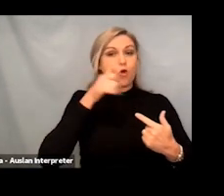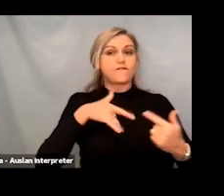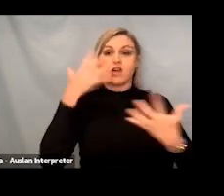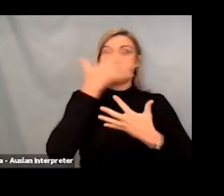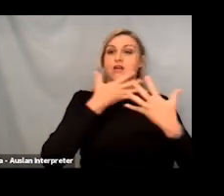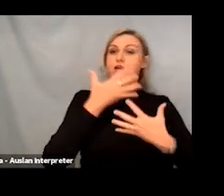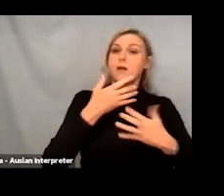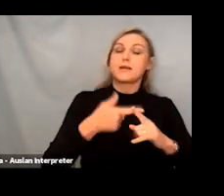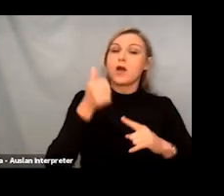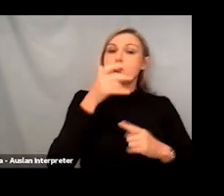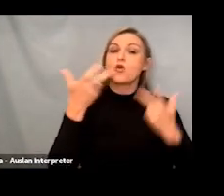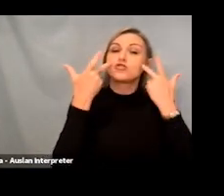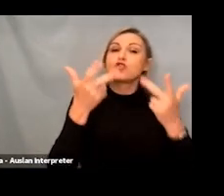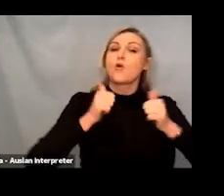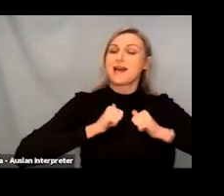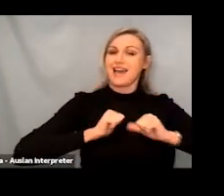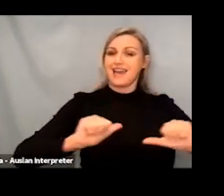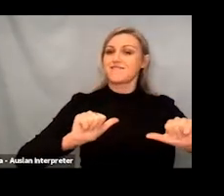the behavioral